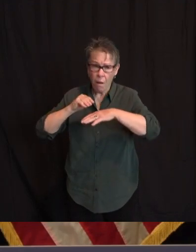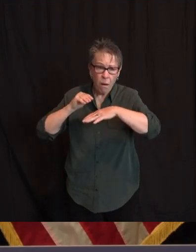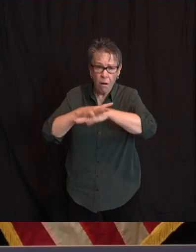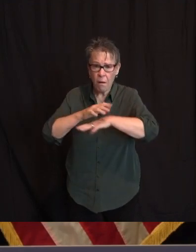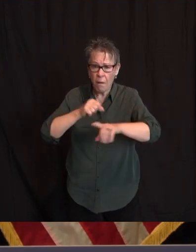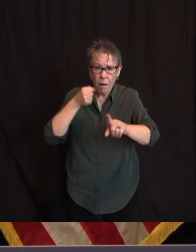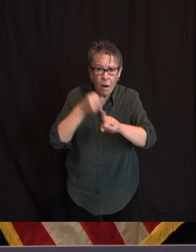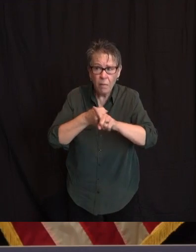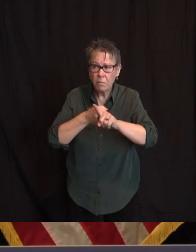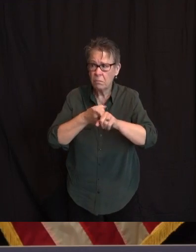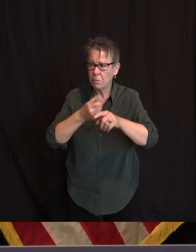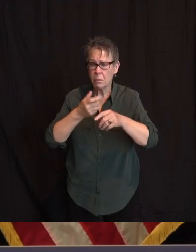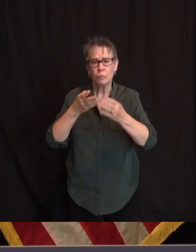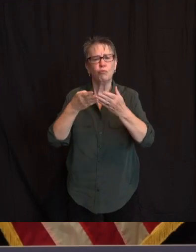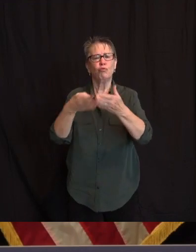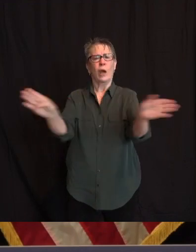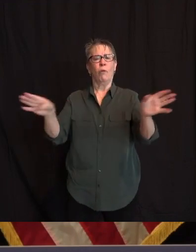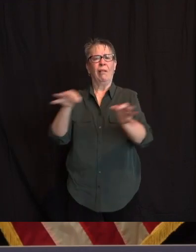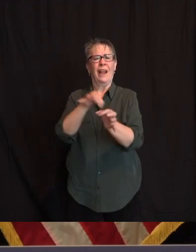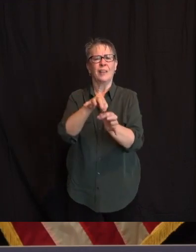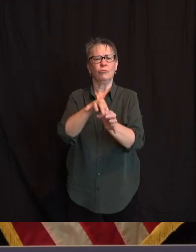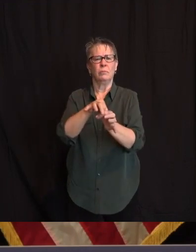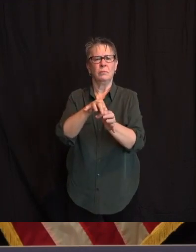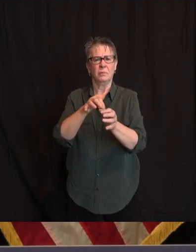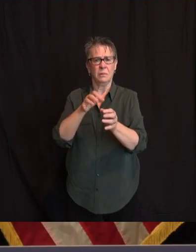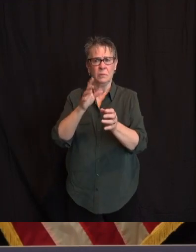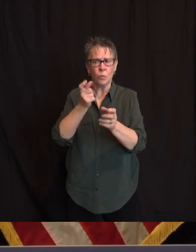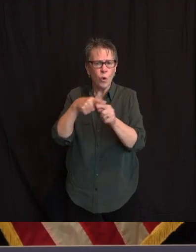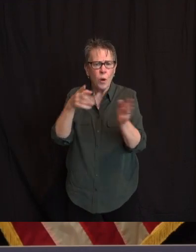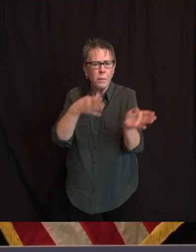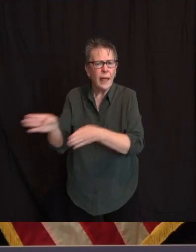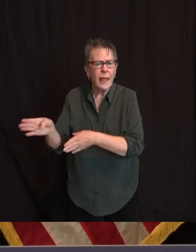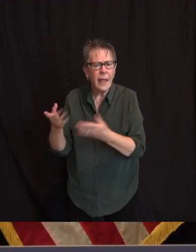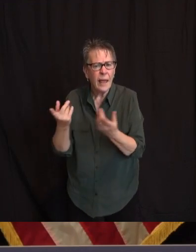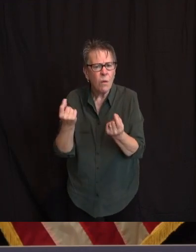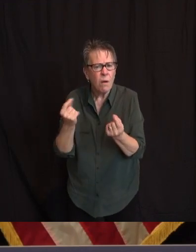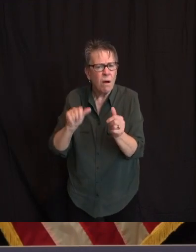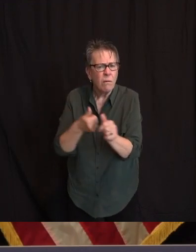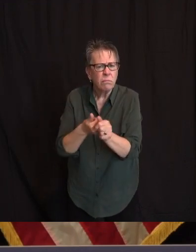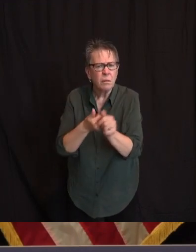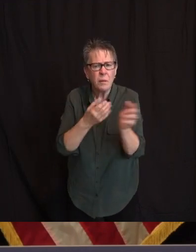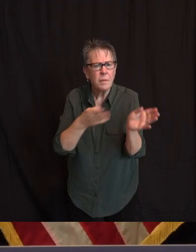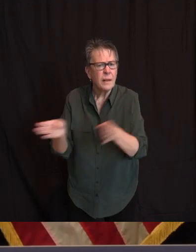have you considered giving any state funding to enhanced county-level